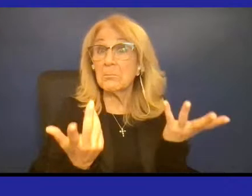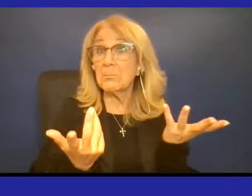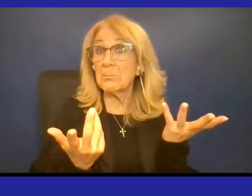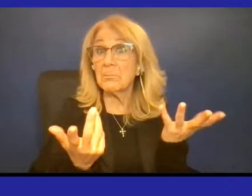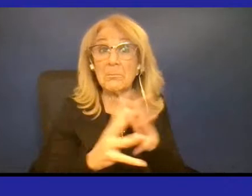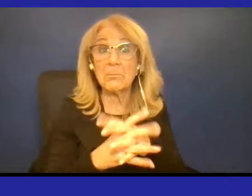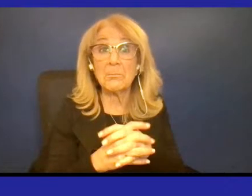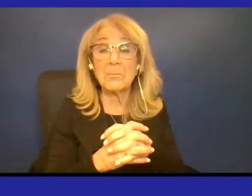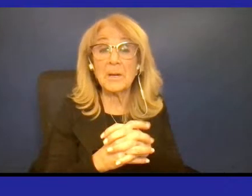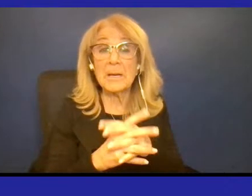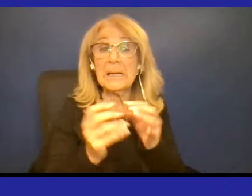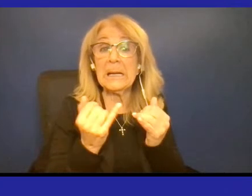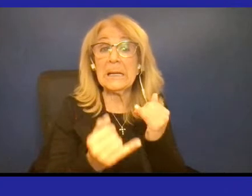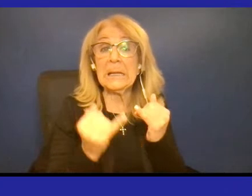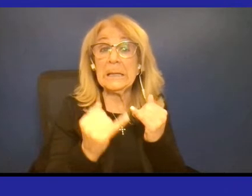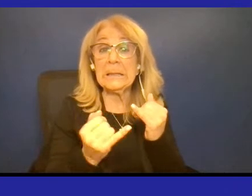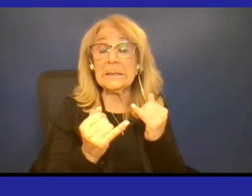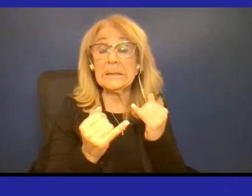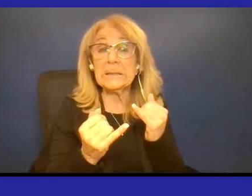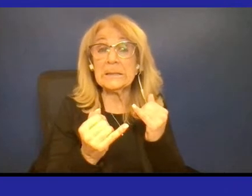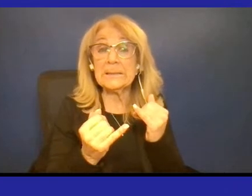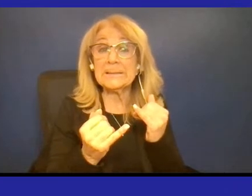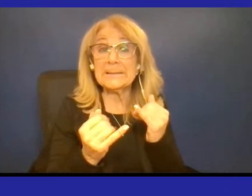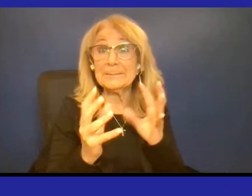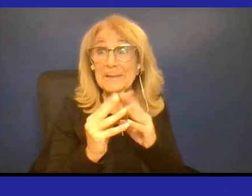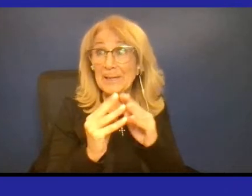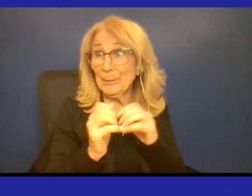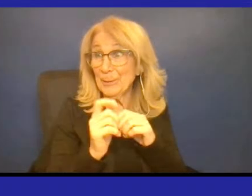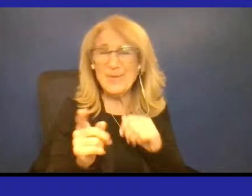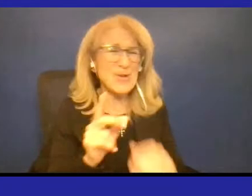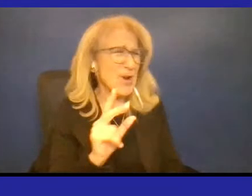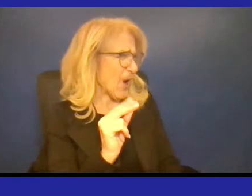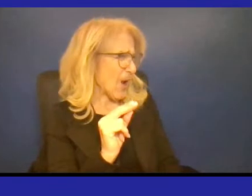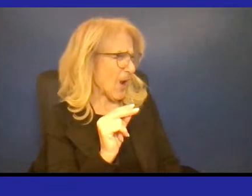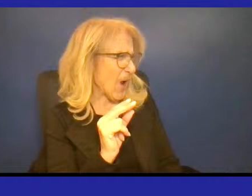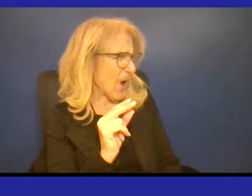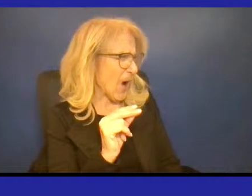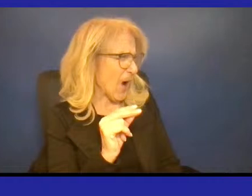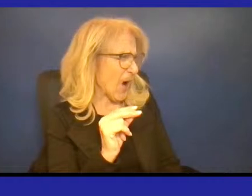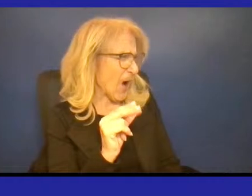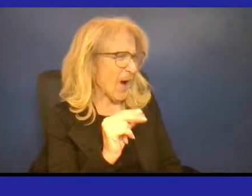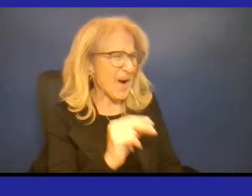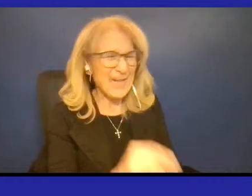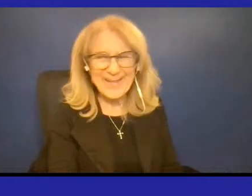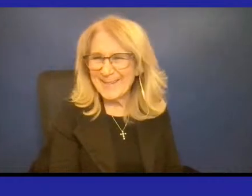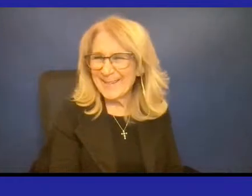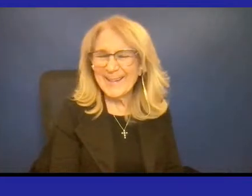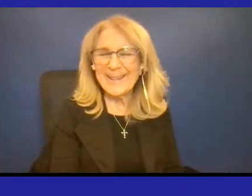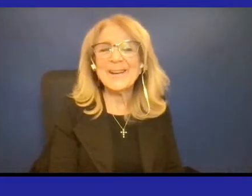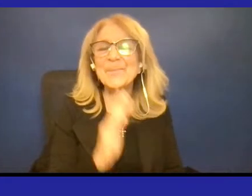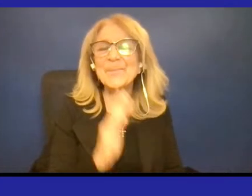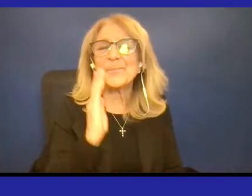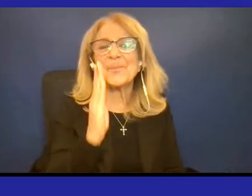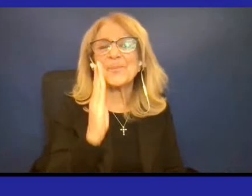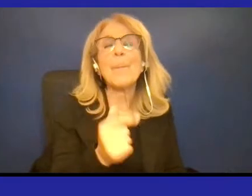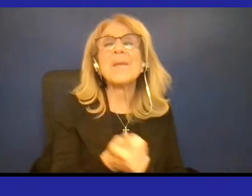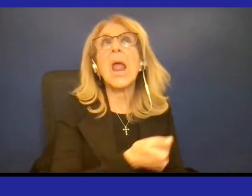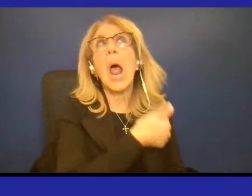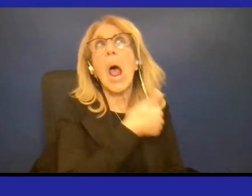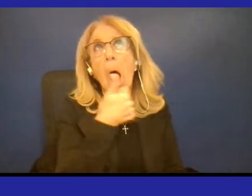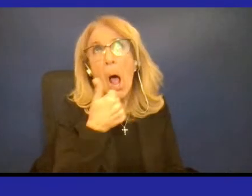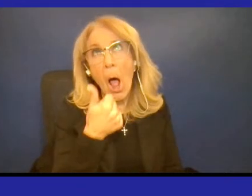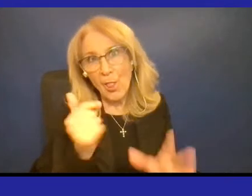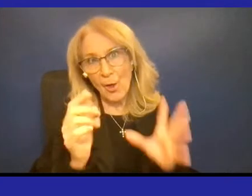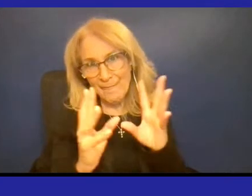Our last meeting with Eric. Oh, No, it's not. And No. strategic He's- planning, you'll be He'll around. just be at other forums. He's Yeah, going